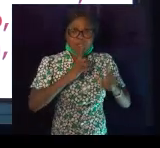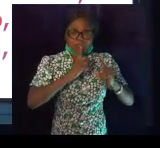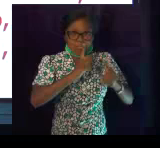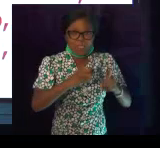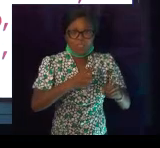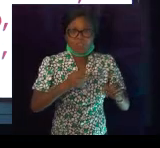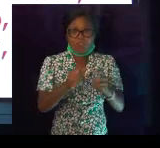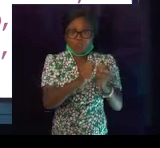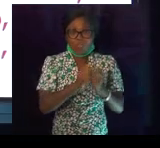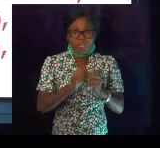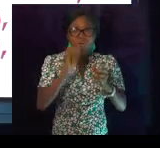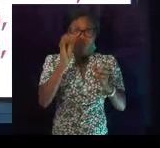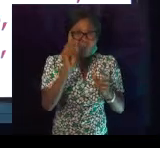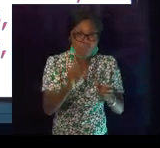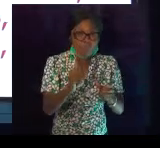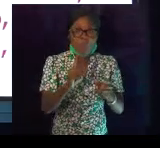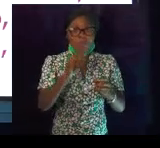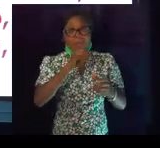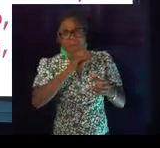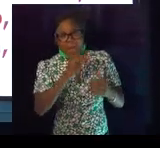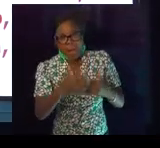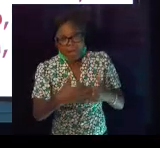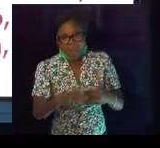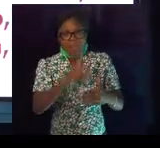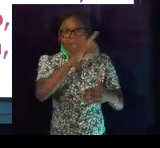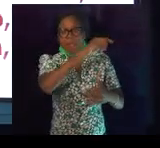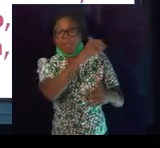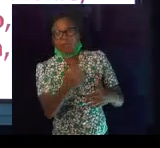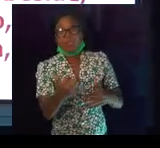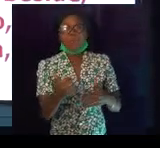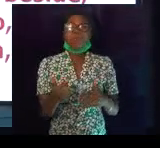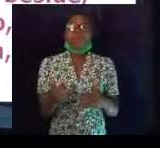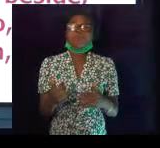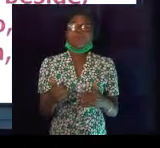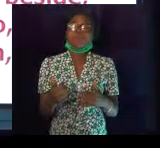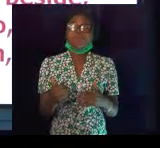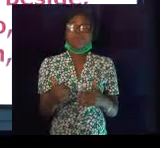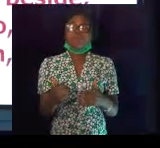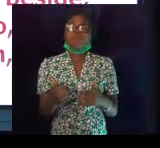them together, one after the other.